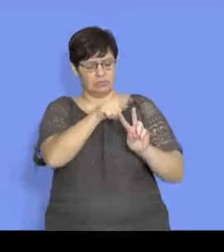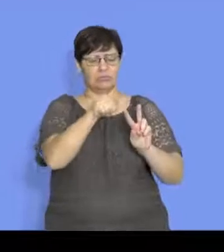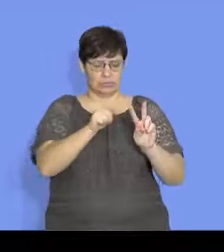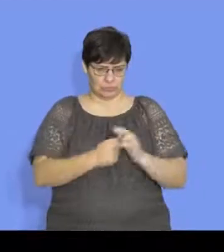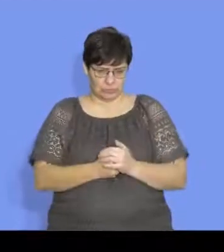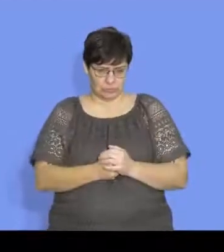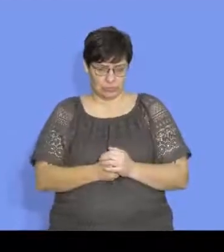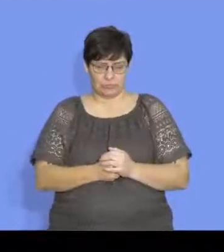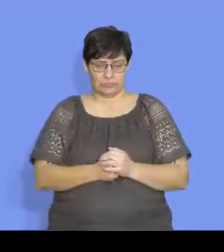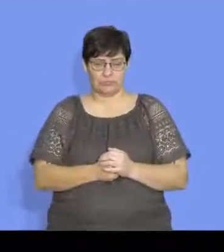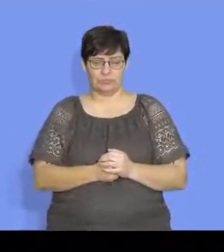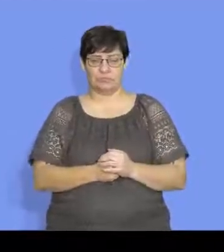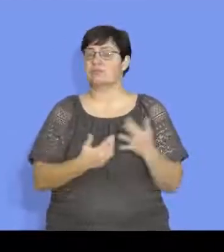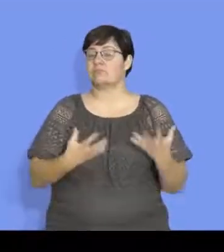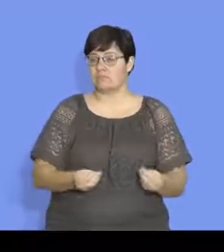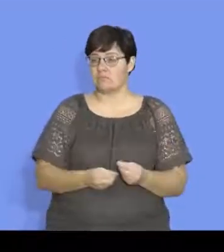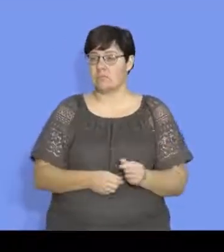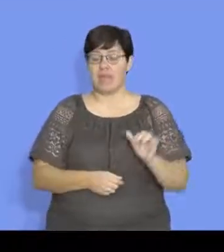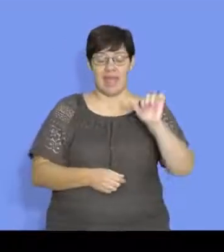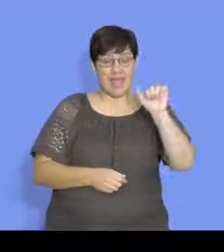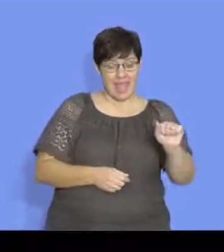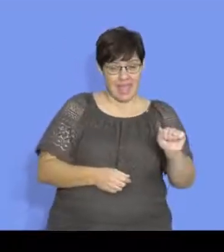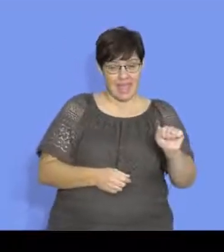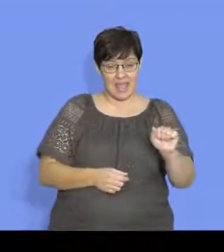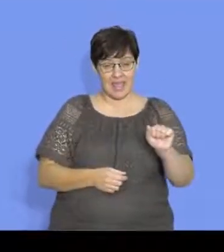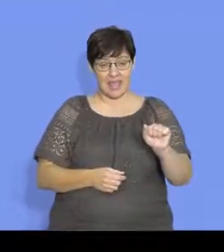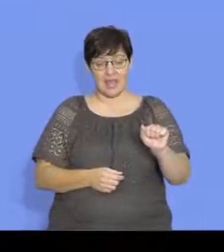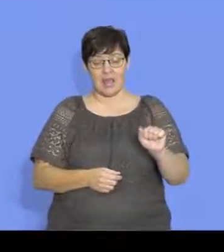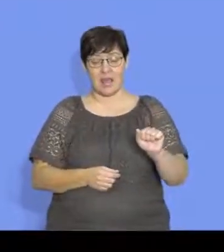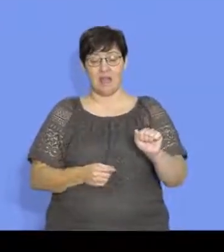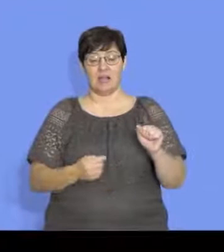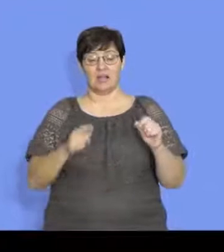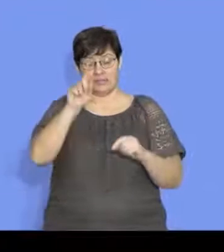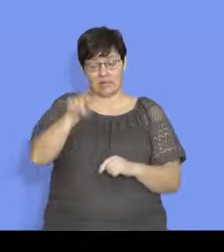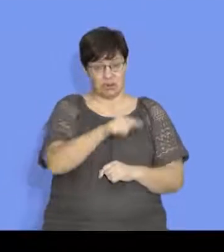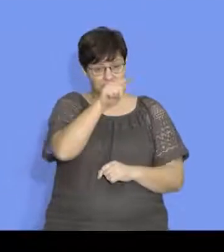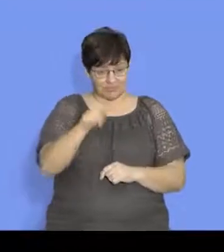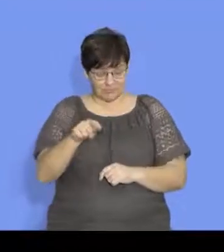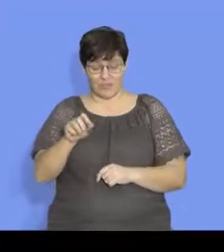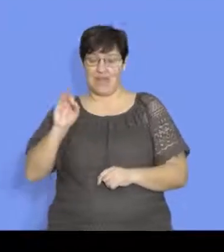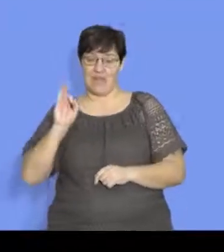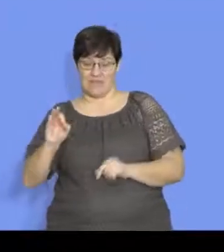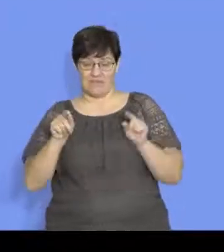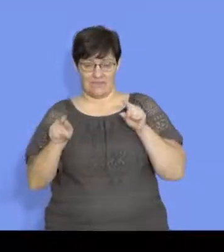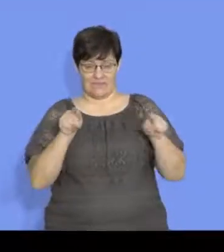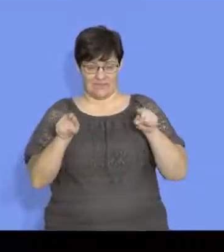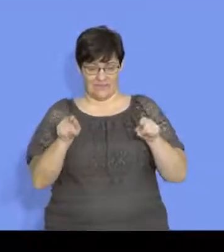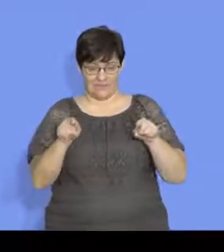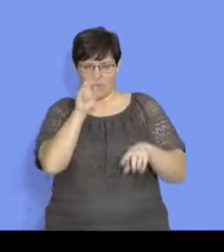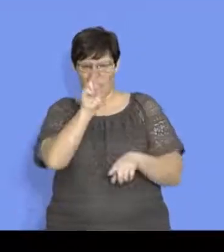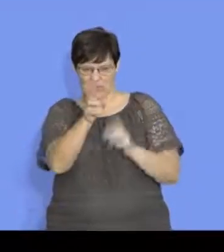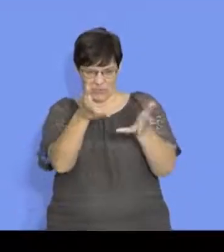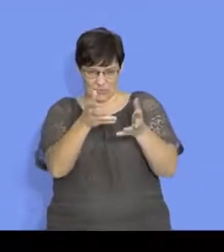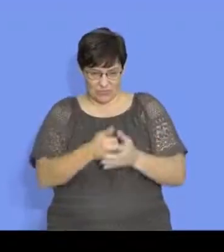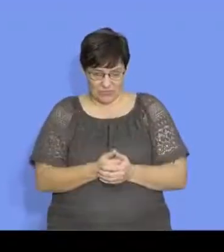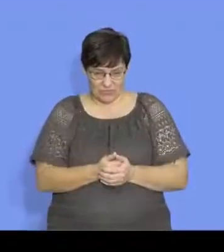A, and we say it's directly proportional to F. Then that's the way, the notation that we're going to write it.